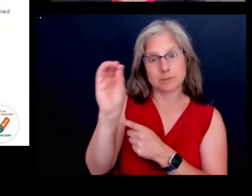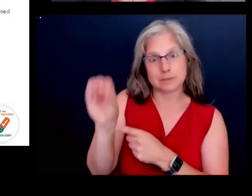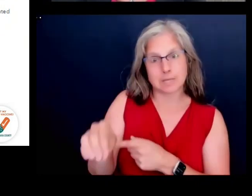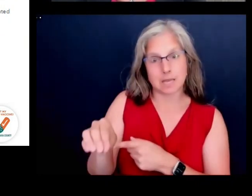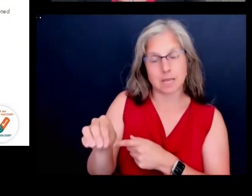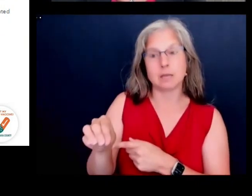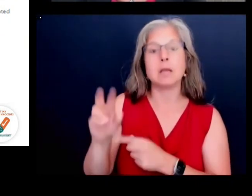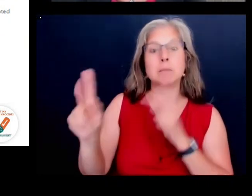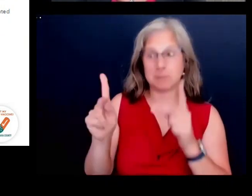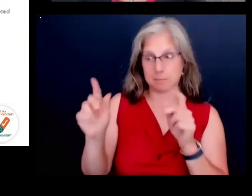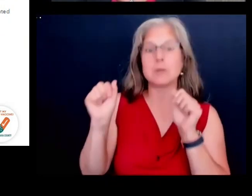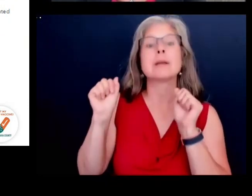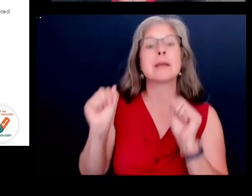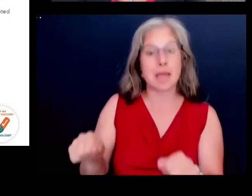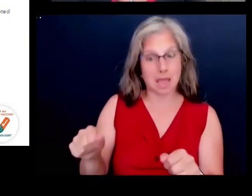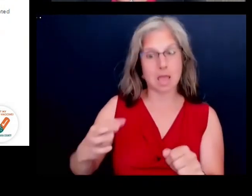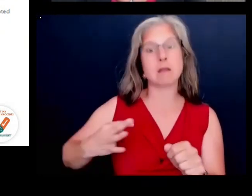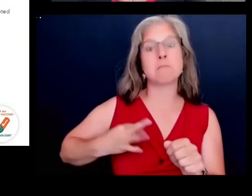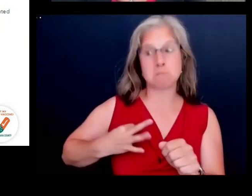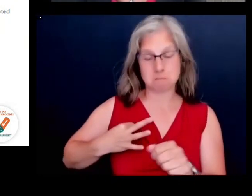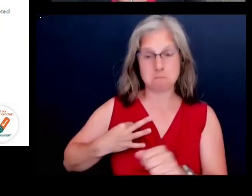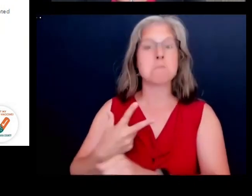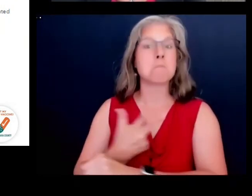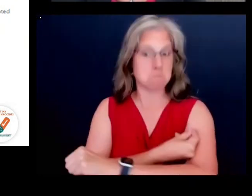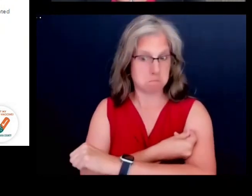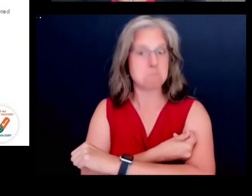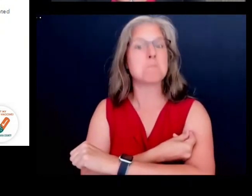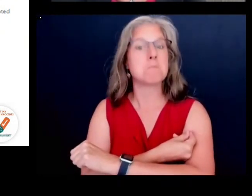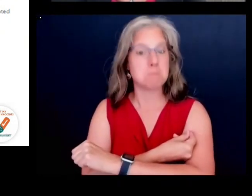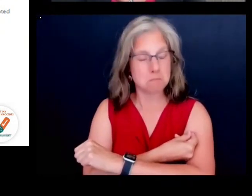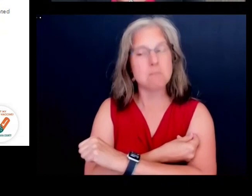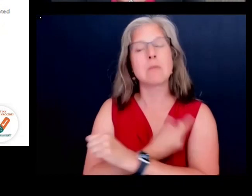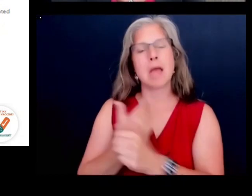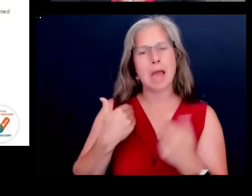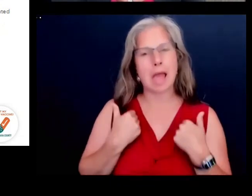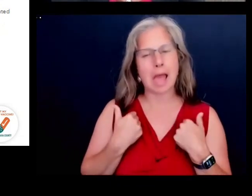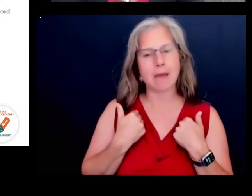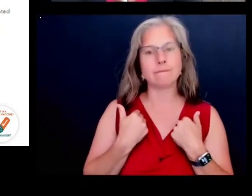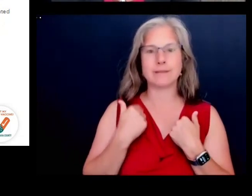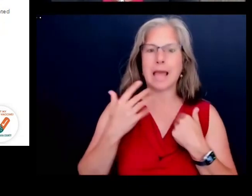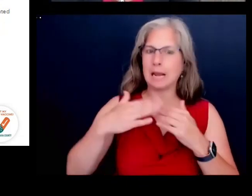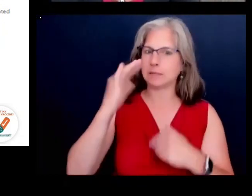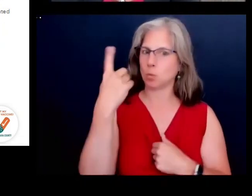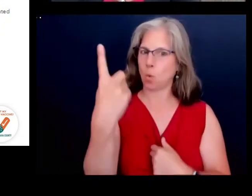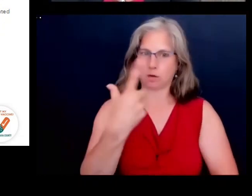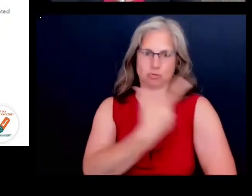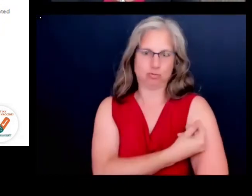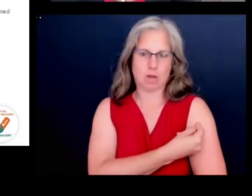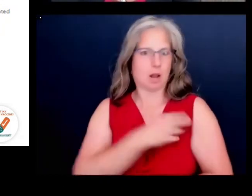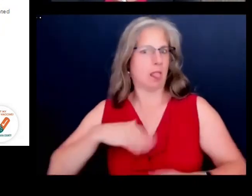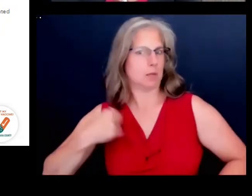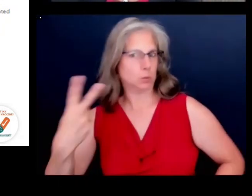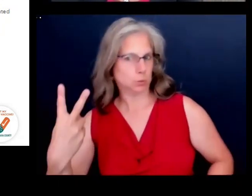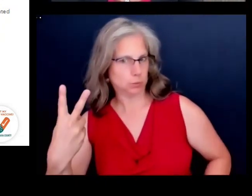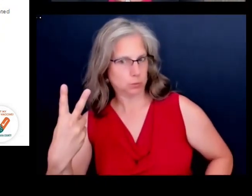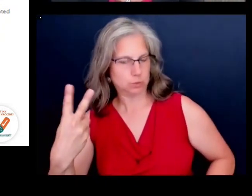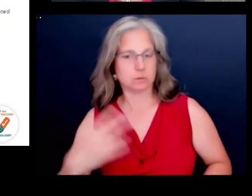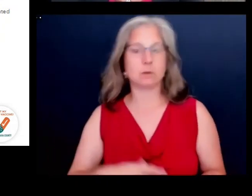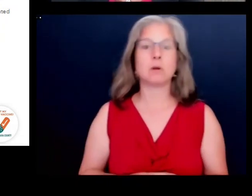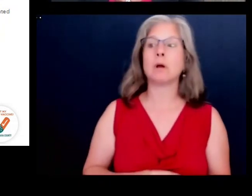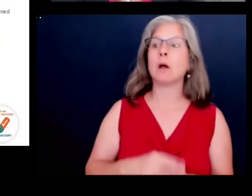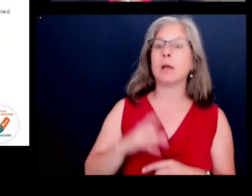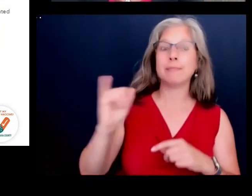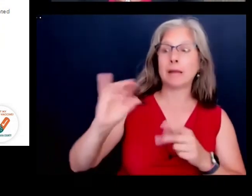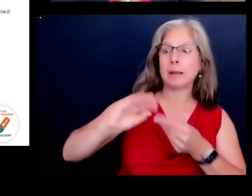69.4% of our eligible community members vaccinated with at least 1 dose. And of